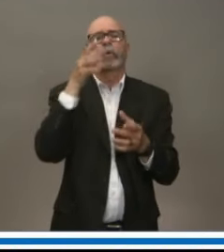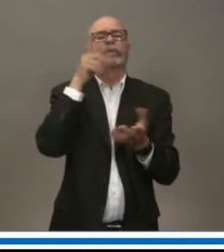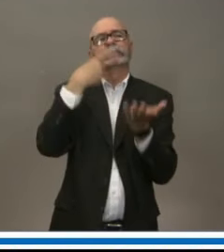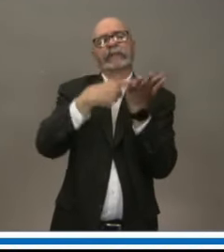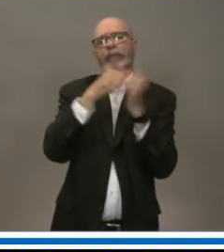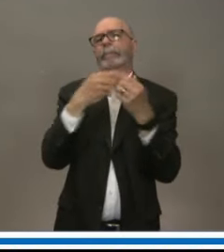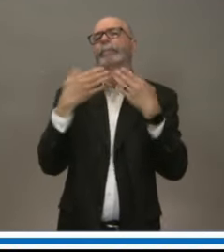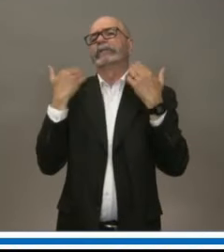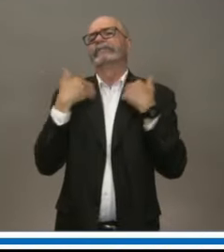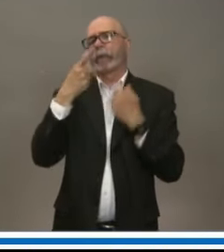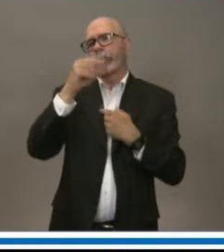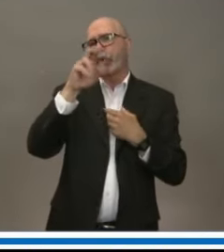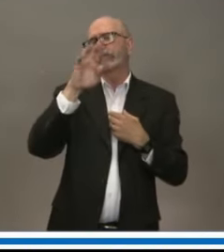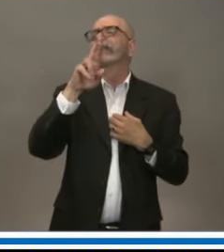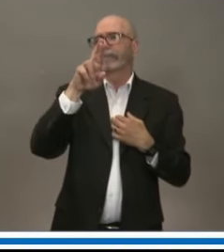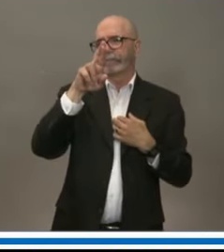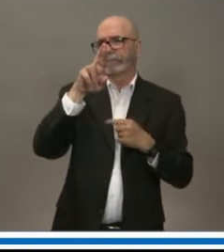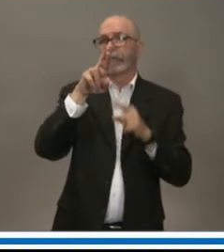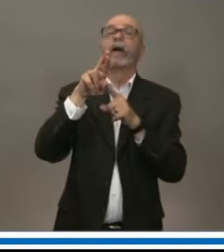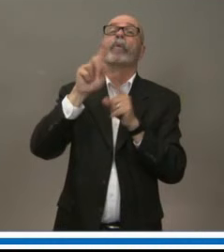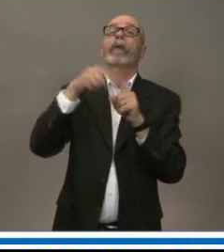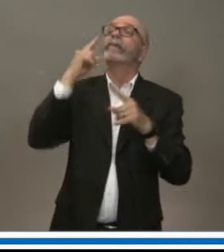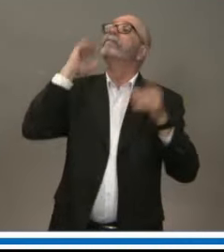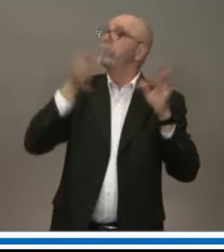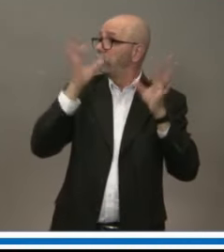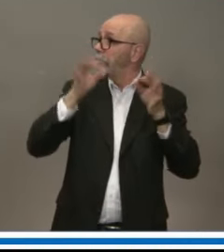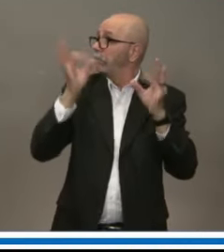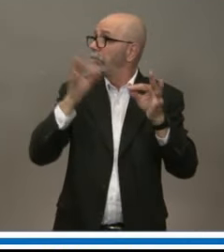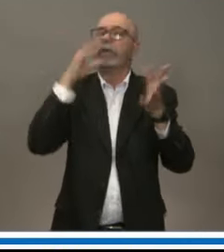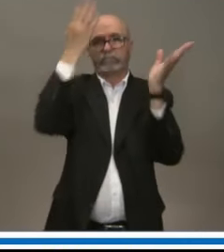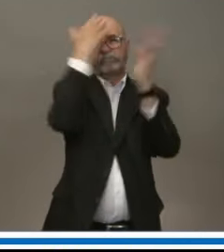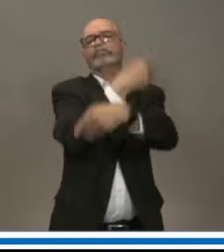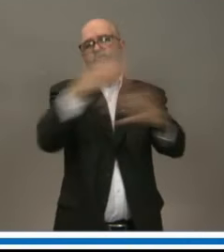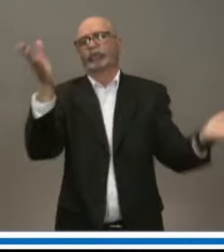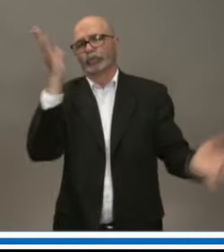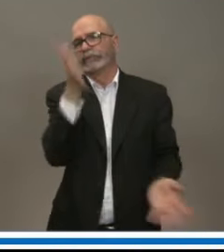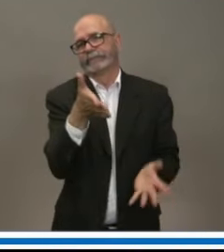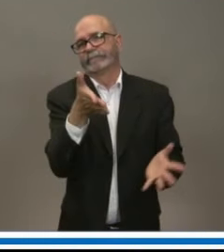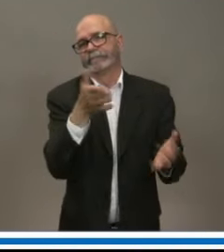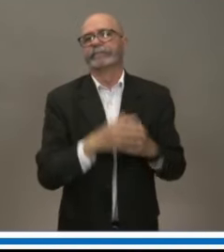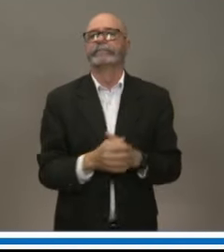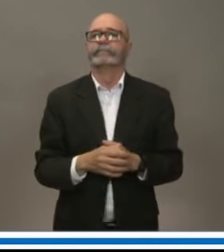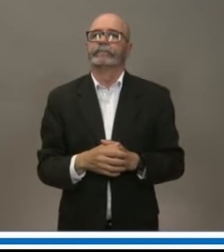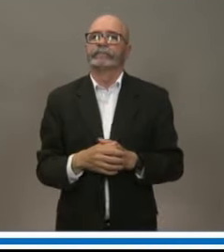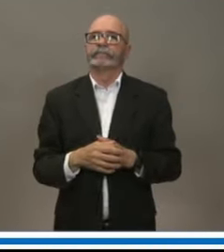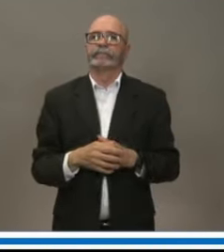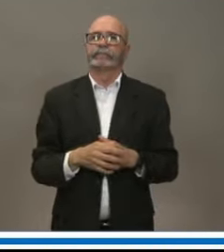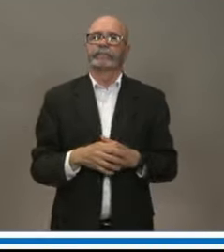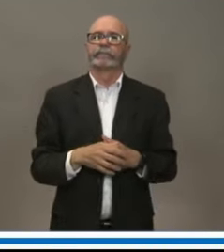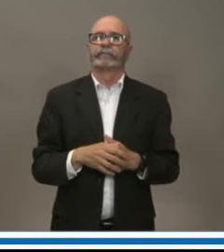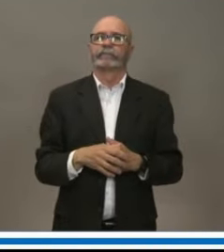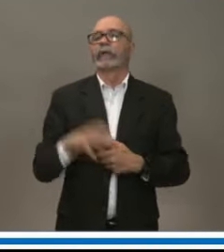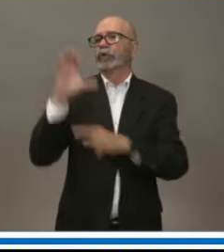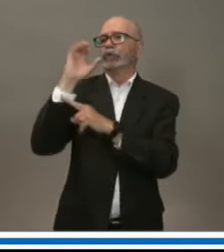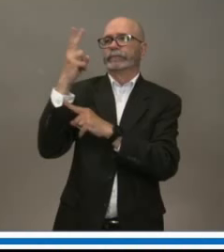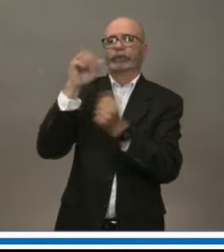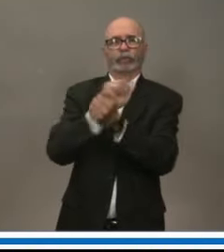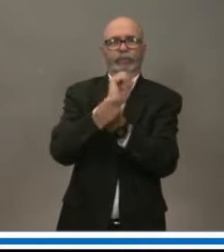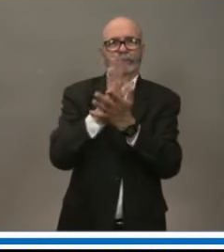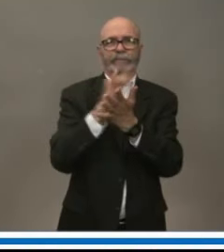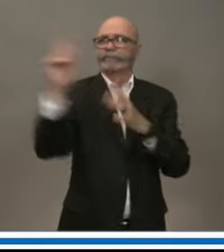that to Nova Scotians. Next, we'll go to John McPhee from the Chronicle Herald. Thank you. This is for Dr.